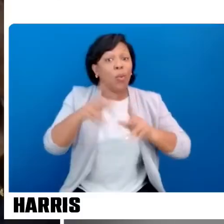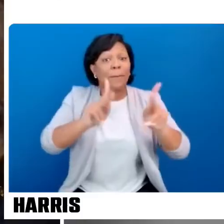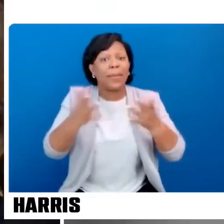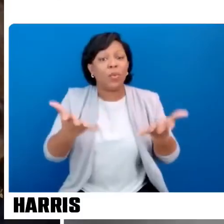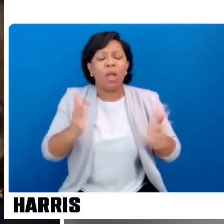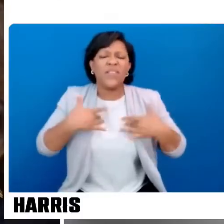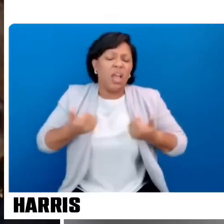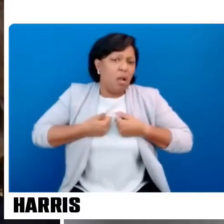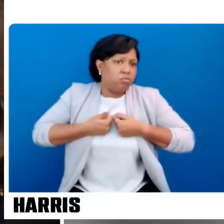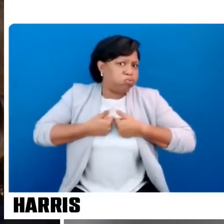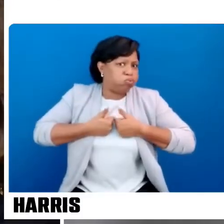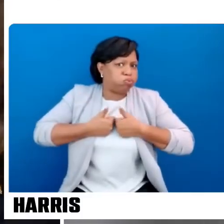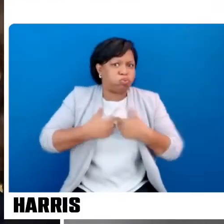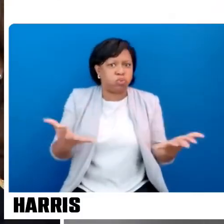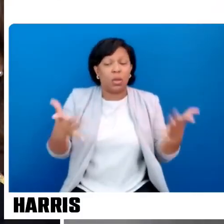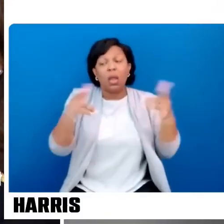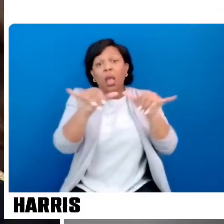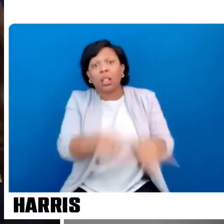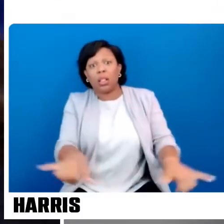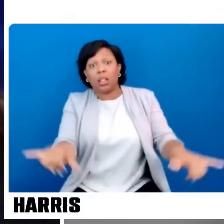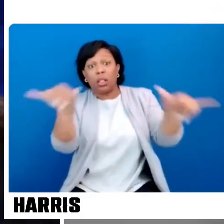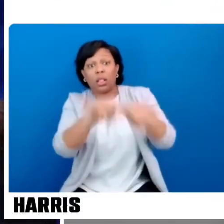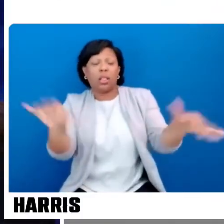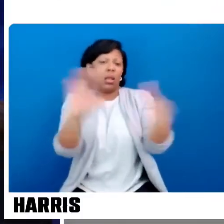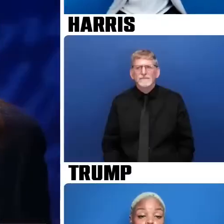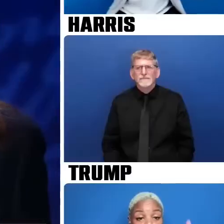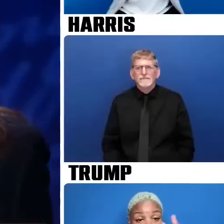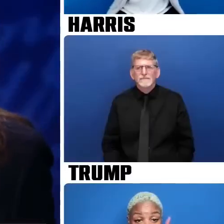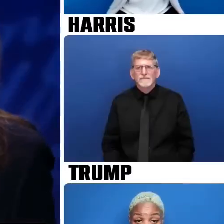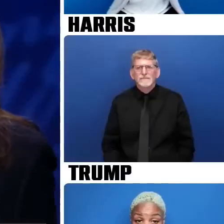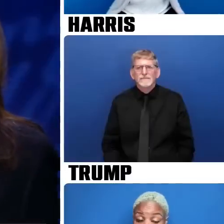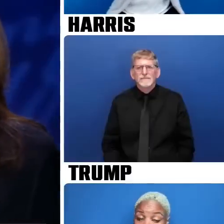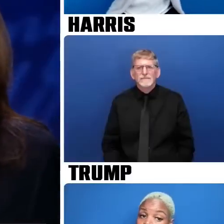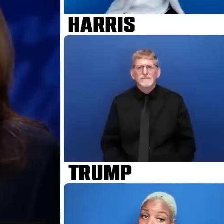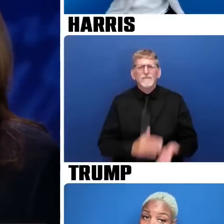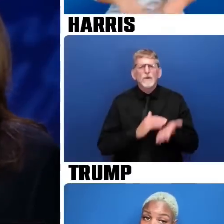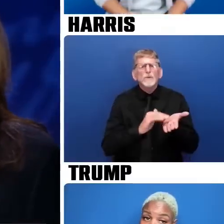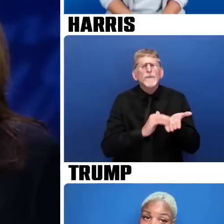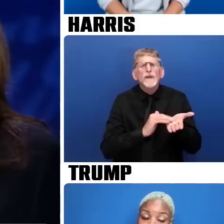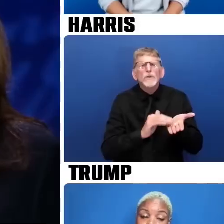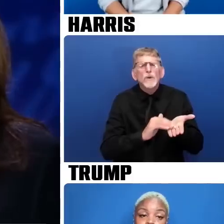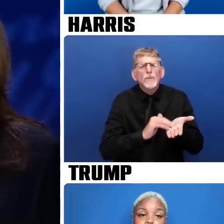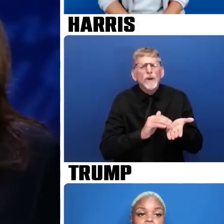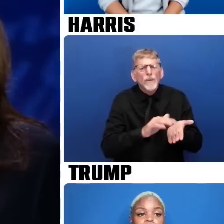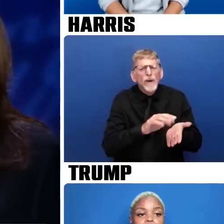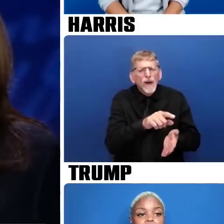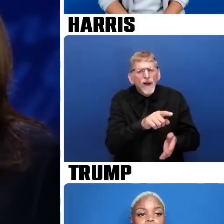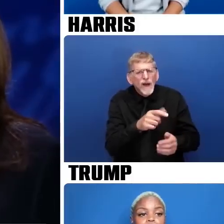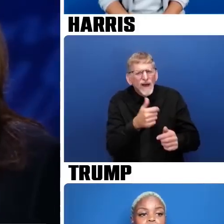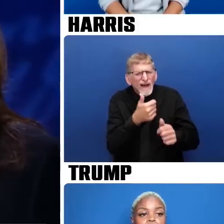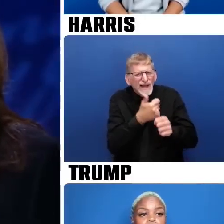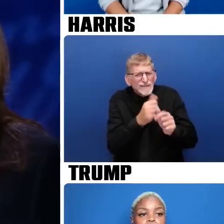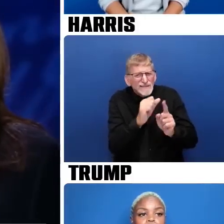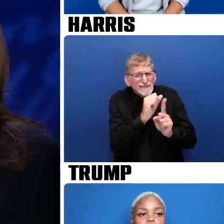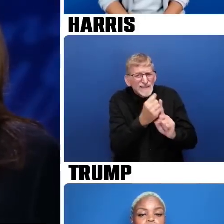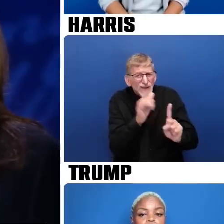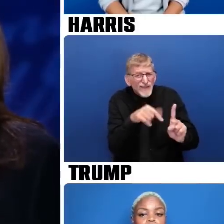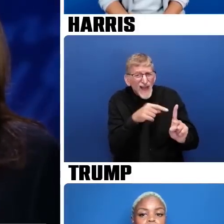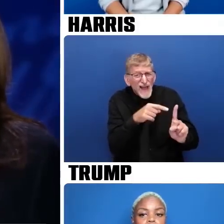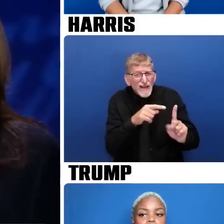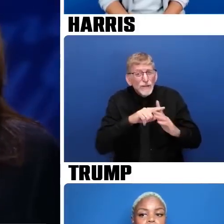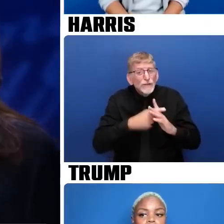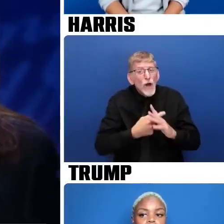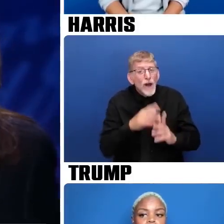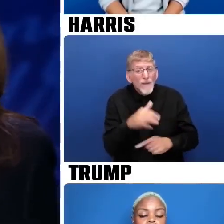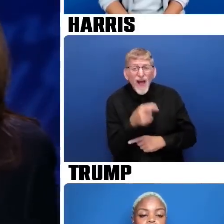tired playbook. Vice President Harris, thank you. Excuse me. Every one of those cases was started by them against their political